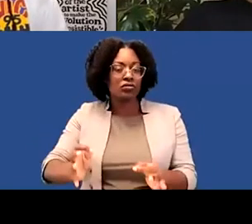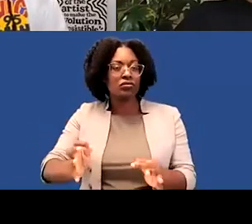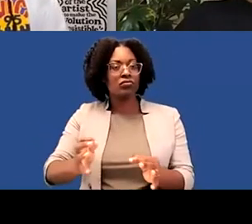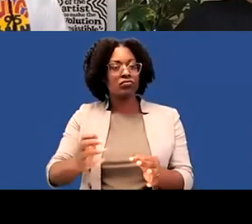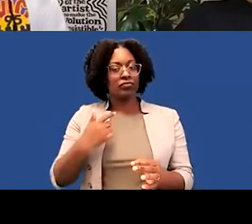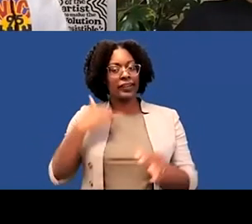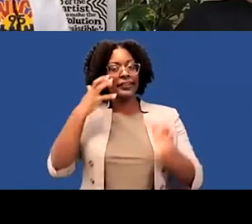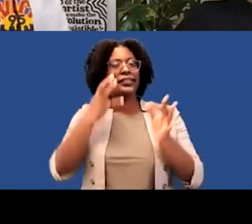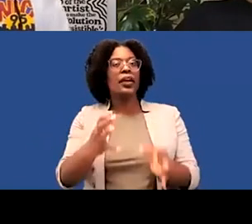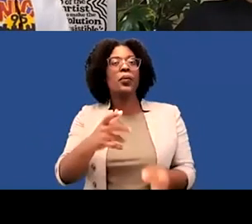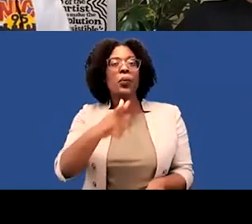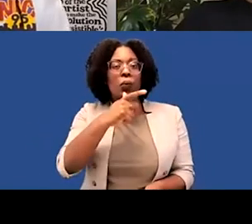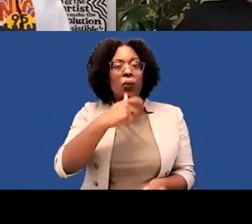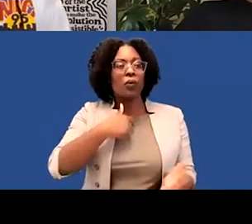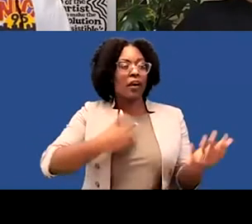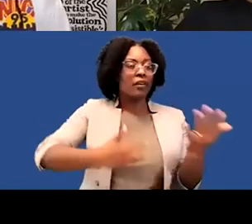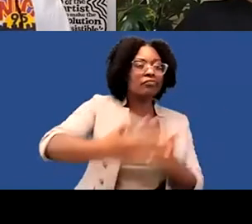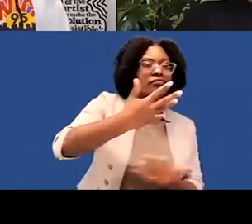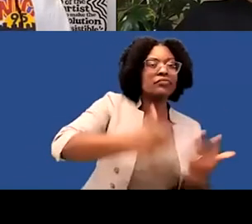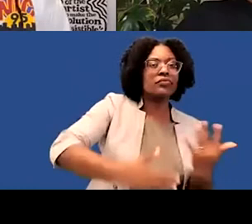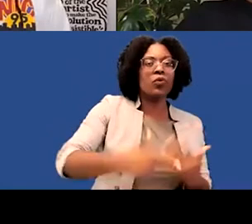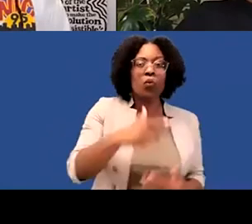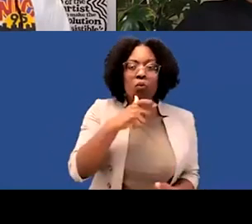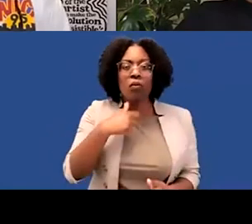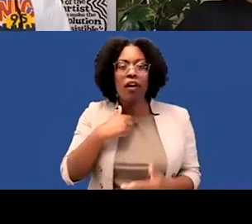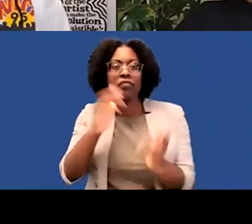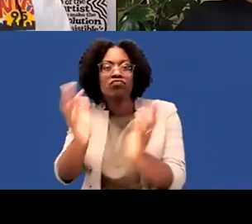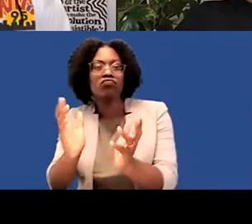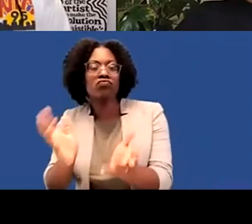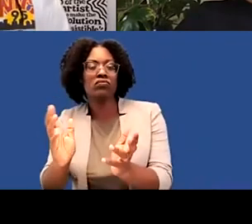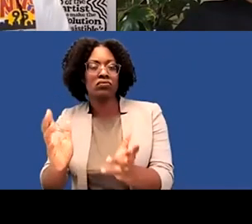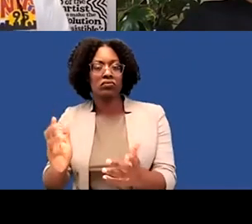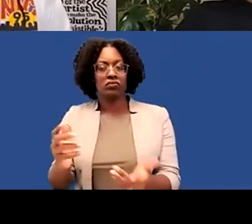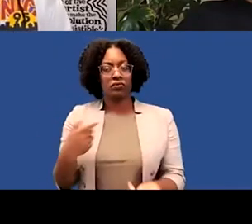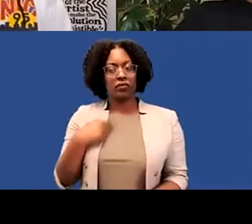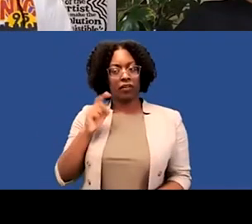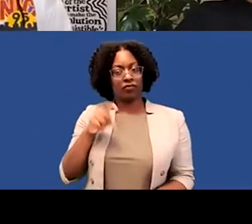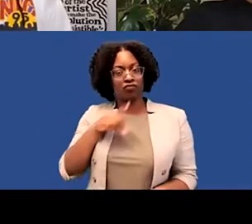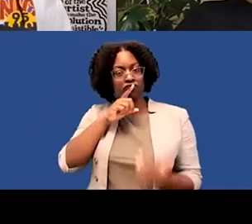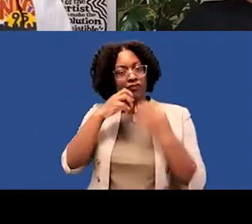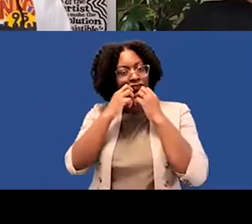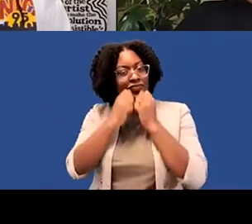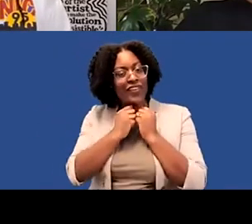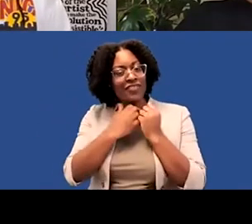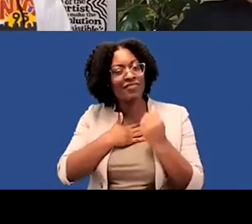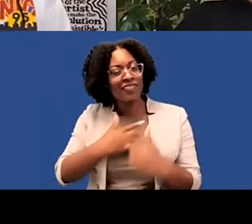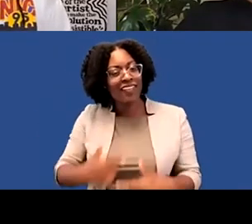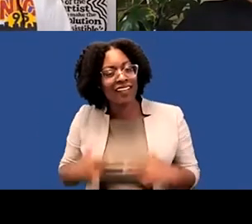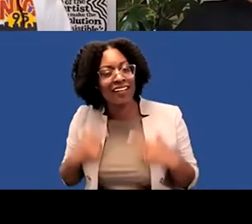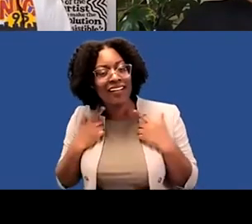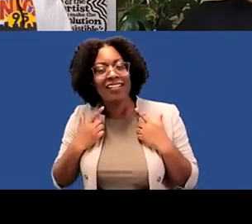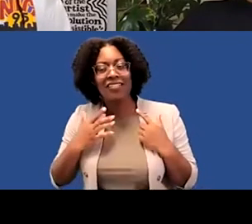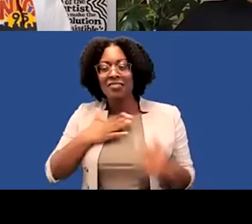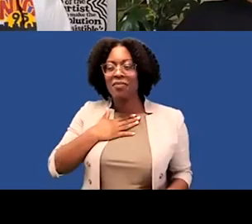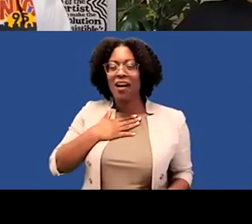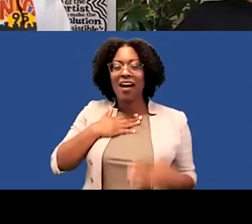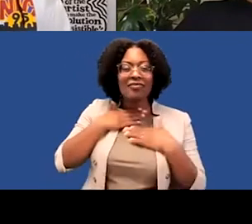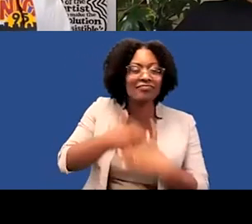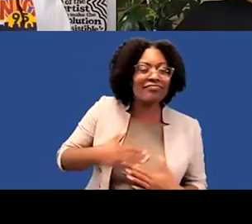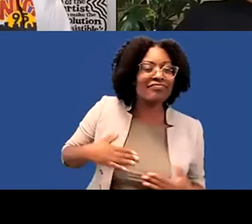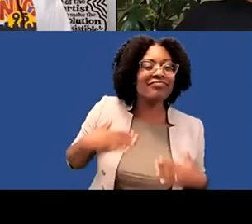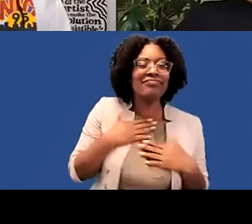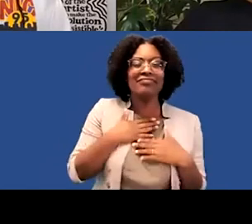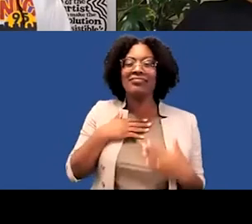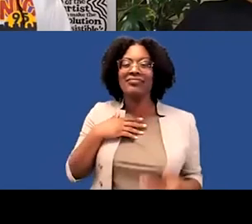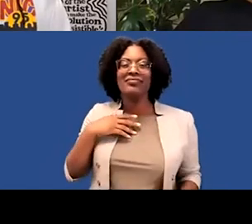But really thinking about, I have to value my life and my joy and my pleasure, and I have to center it because